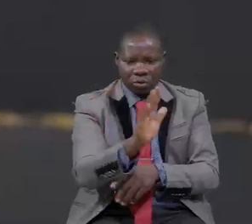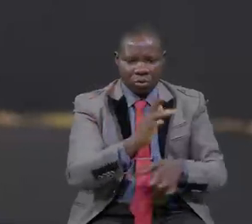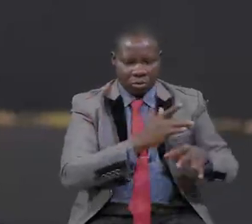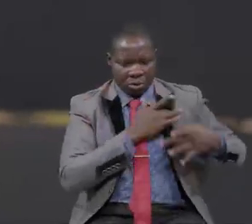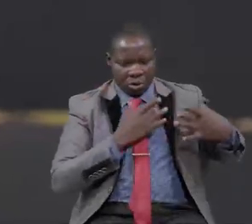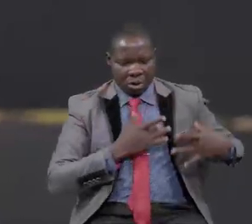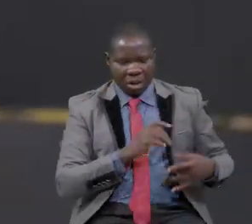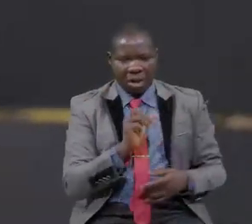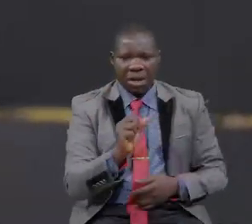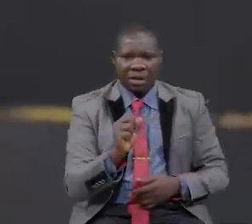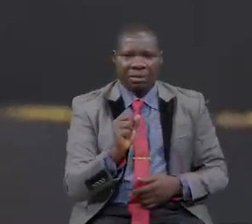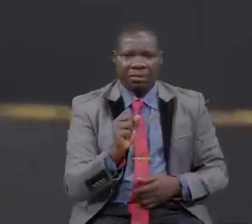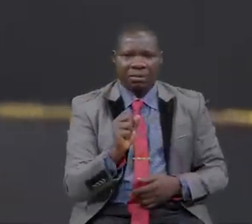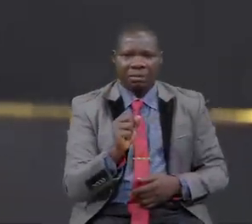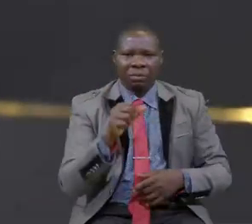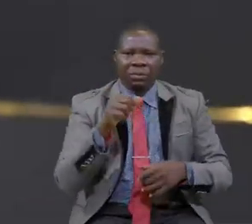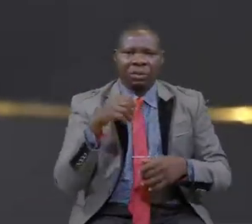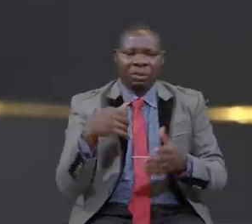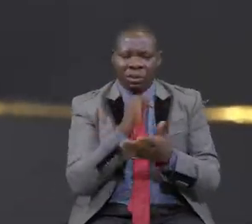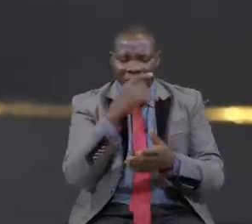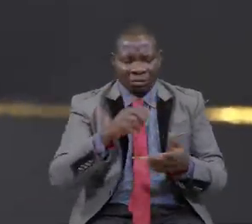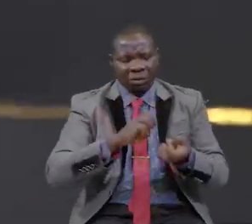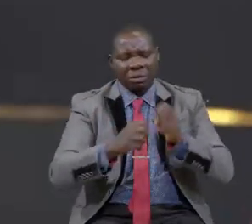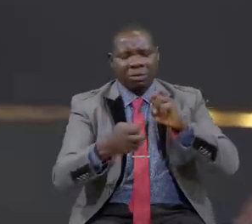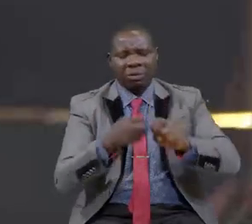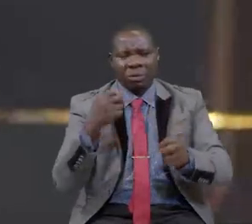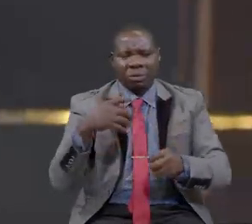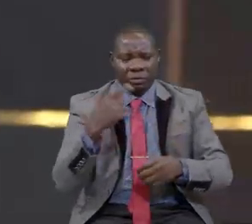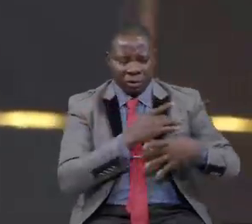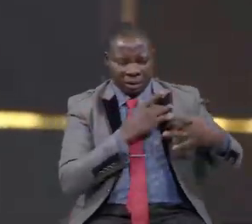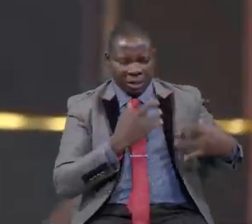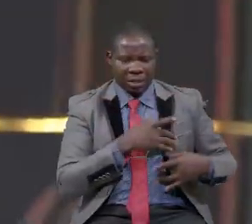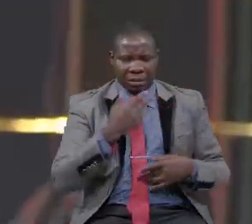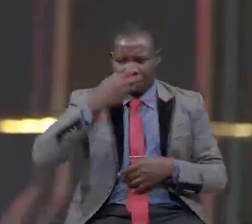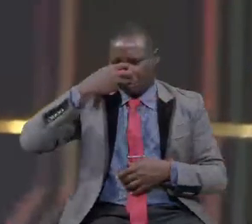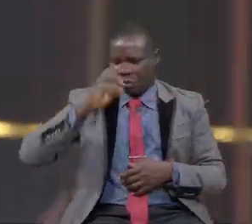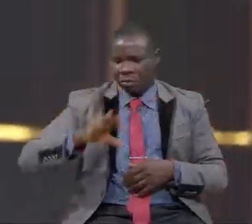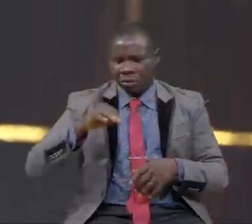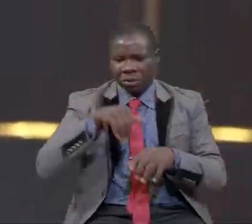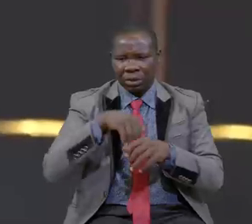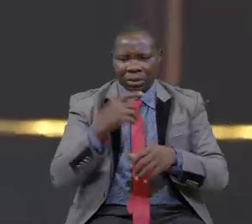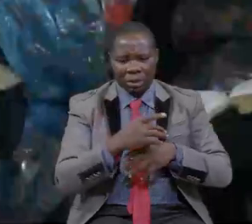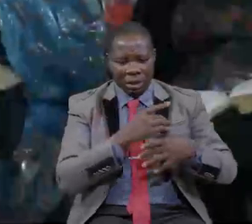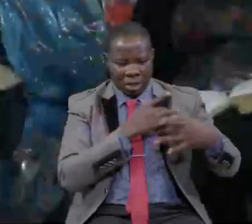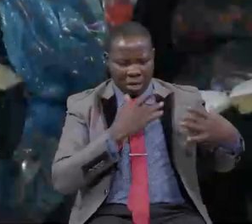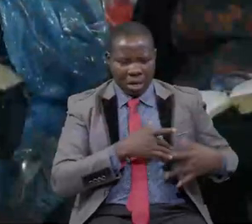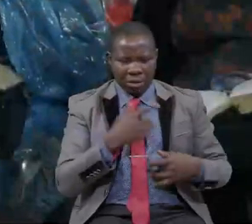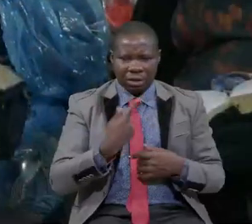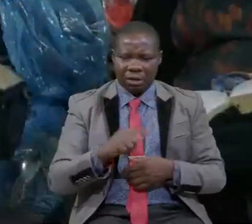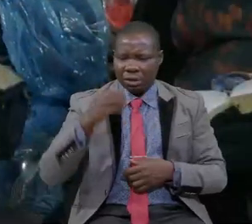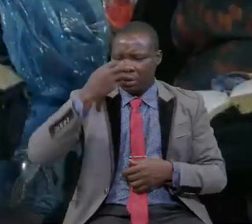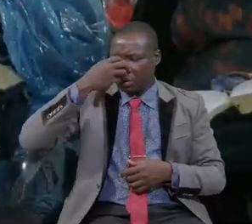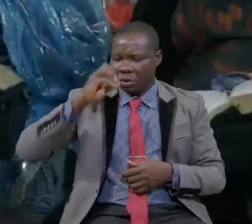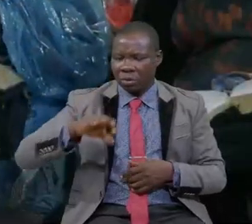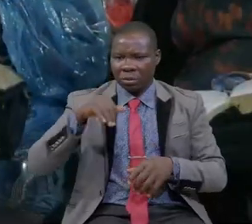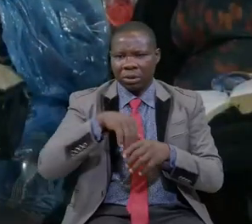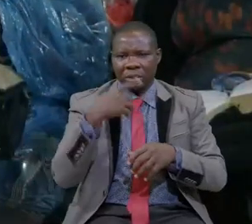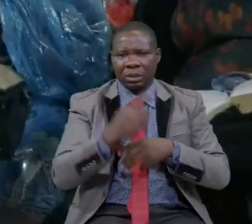the problem of the heart, is the pollution in the heart, is the corruption in the heart, is the